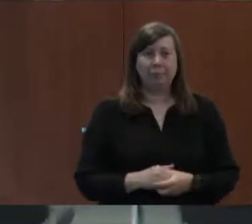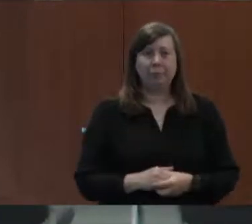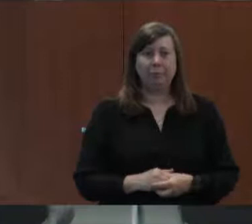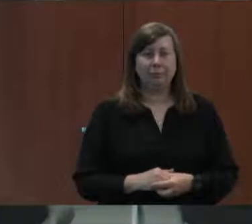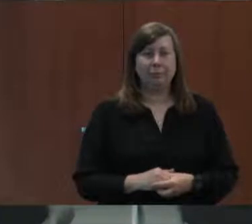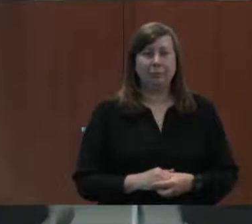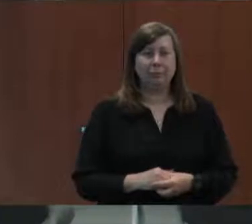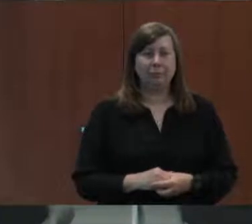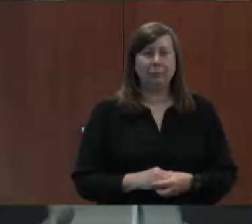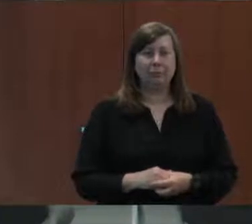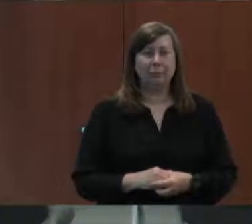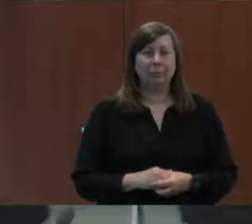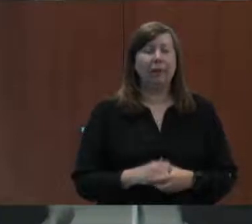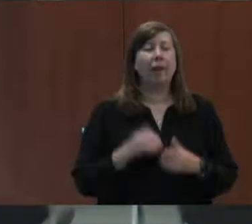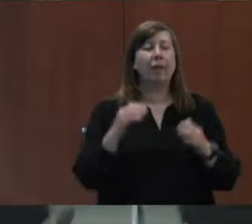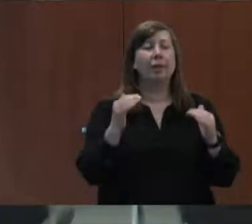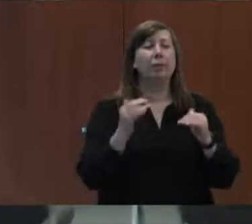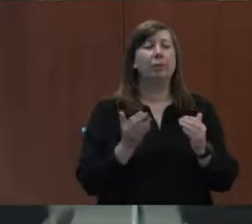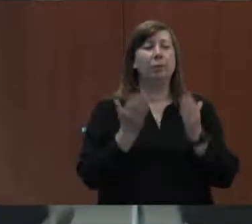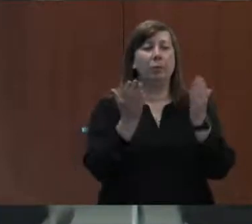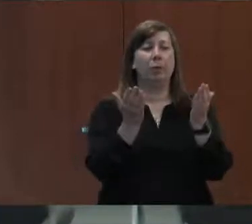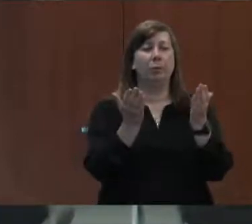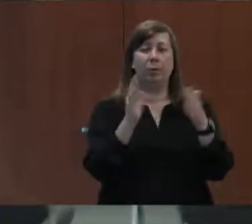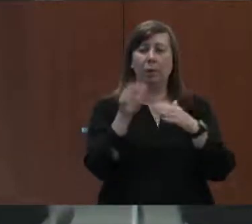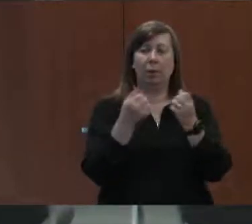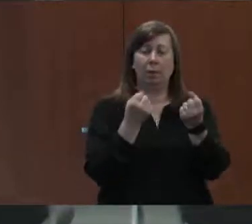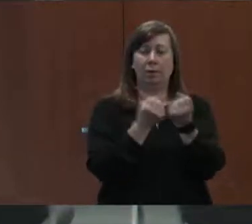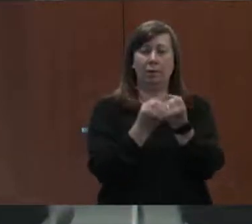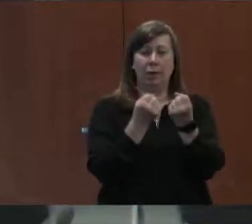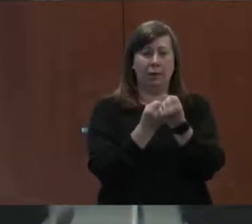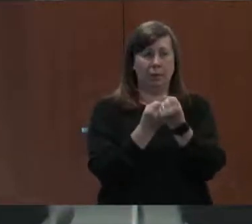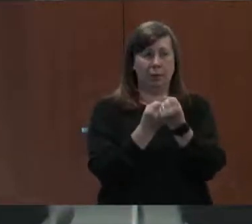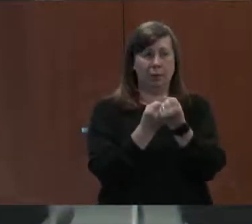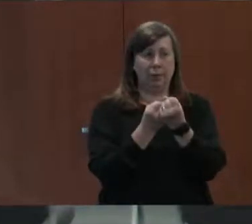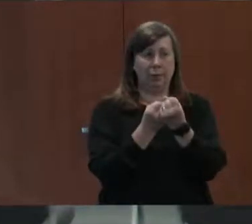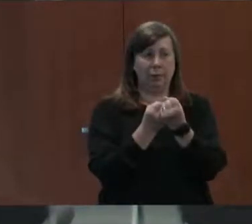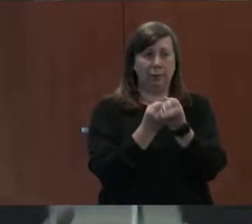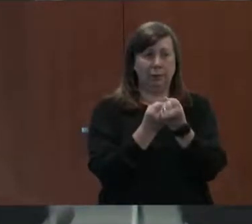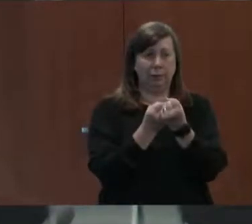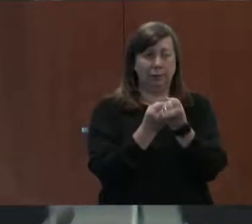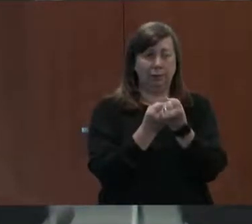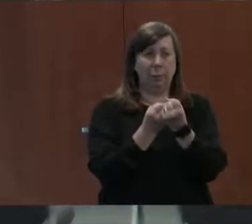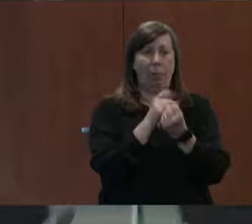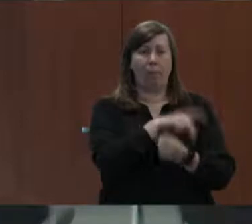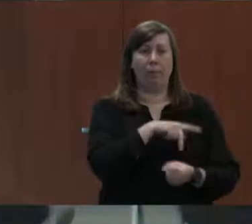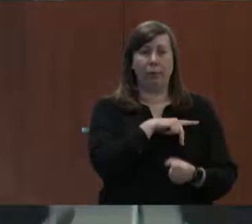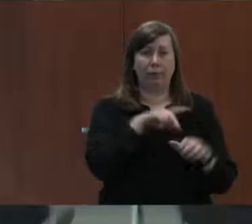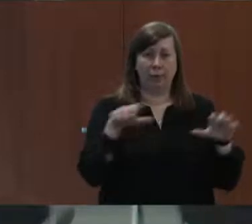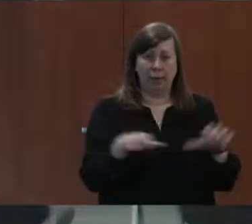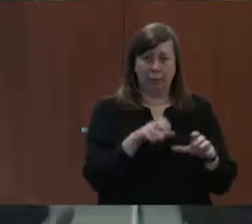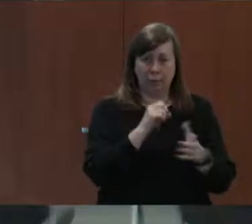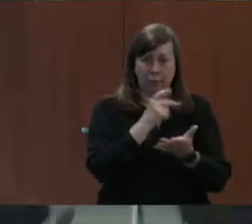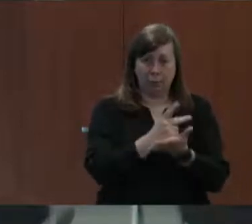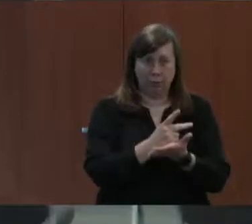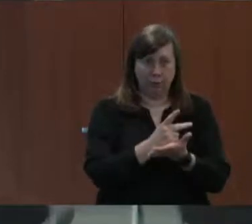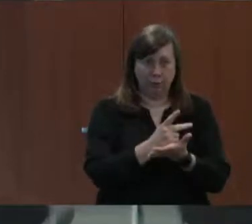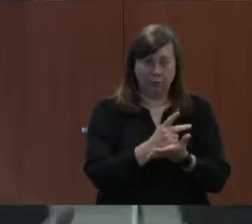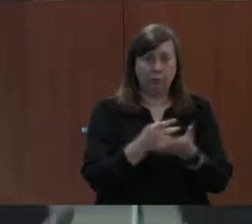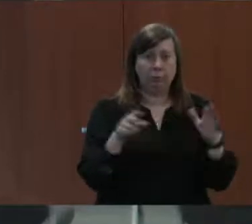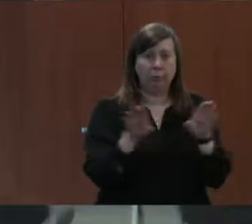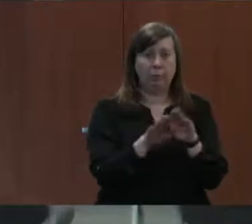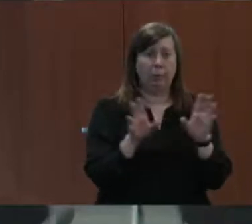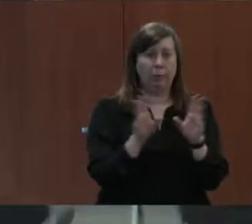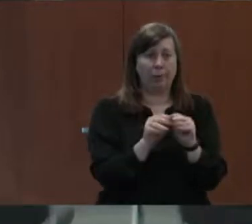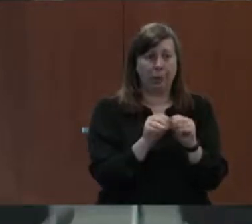Okay. We'll move to the motion. All in favor of the personnel actions approved in closed